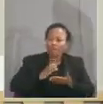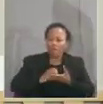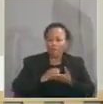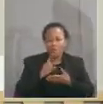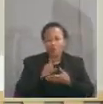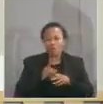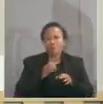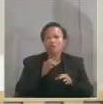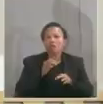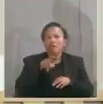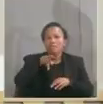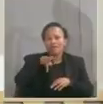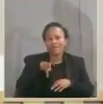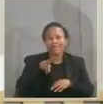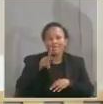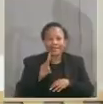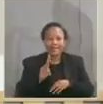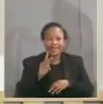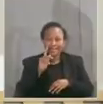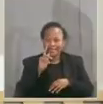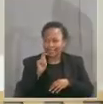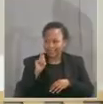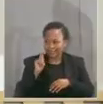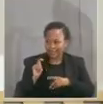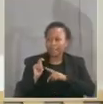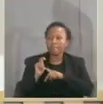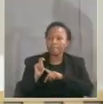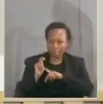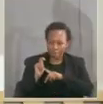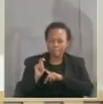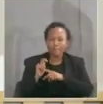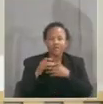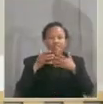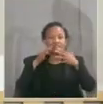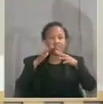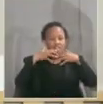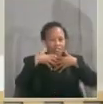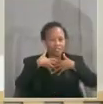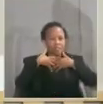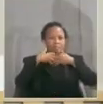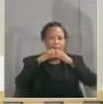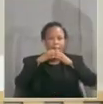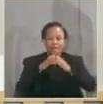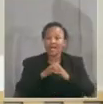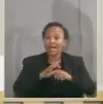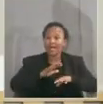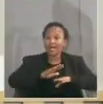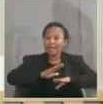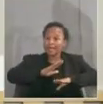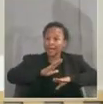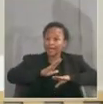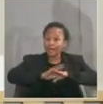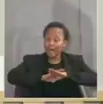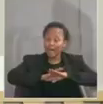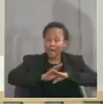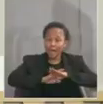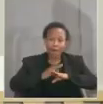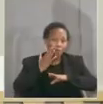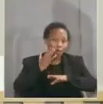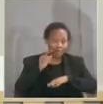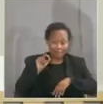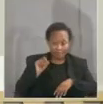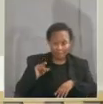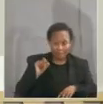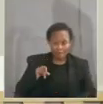Political Killings Task Team was established at a time when then these political